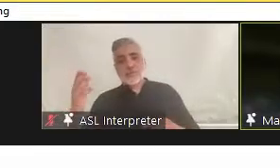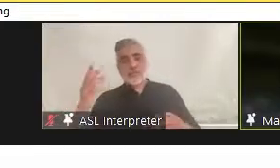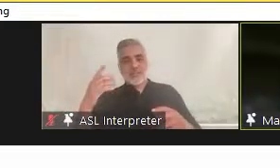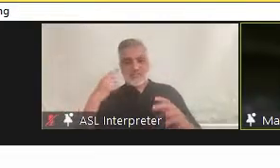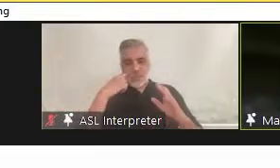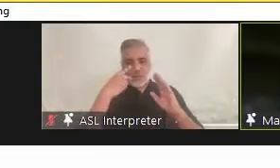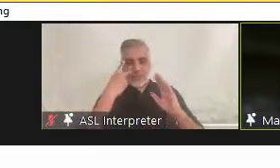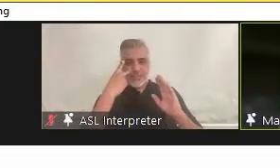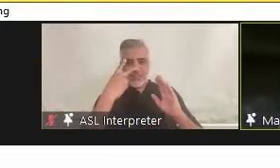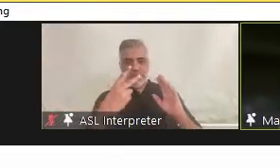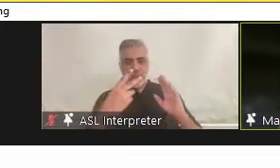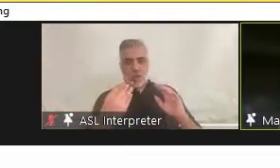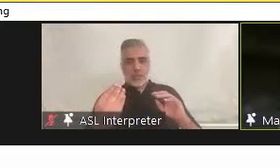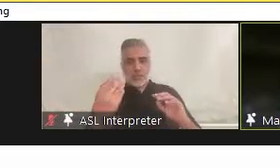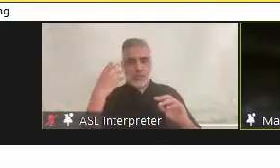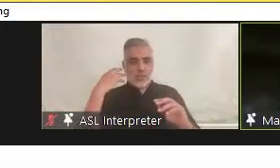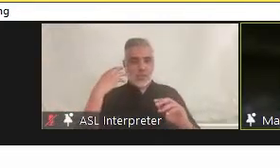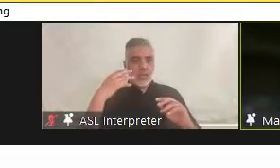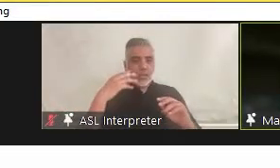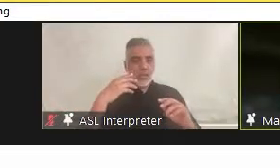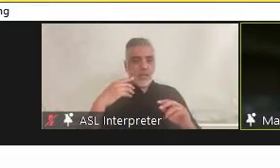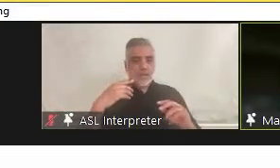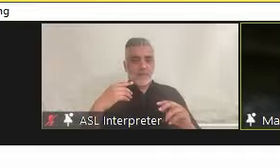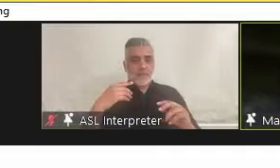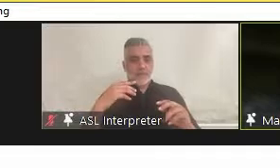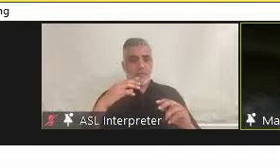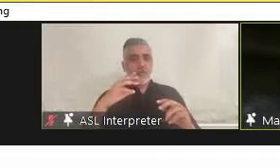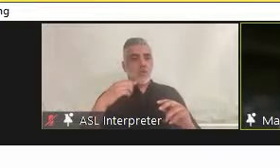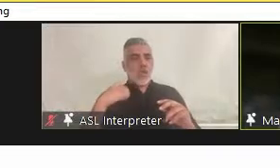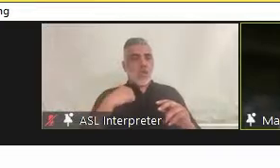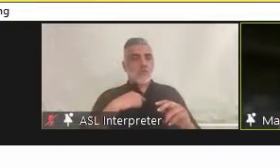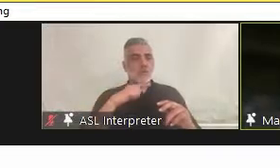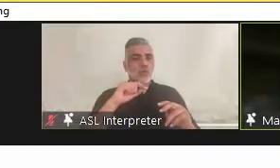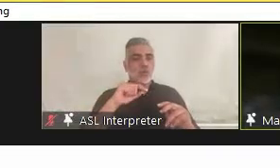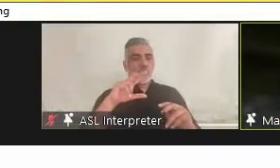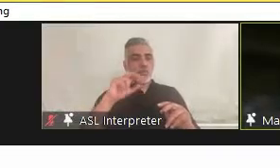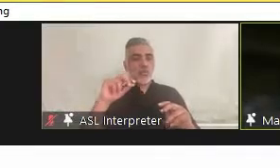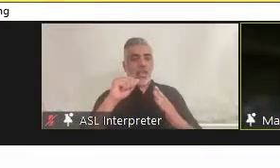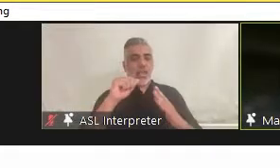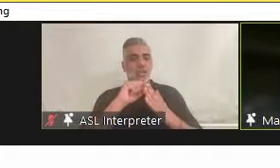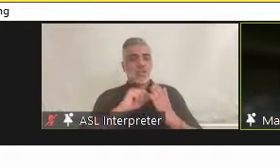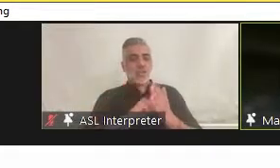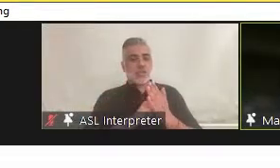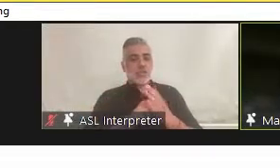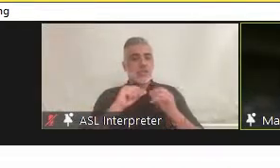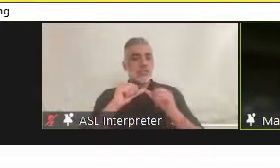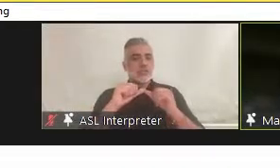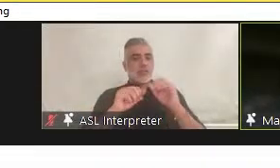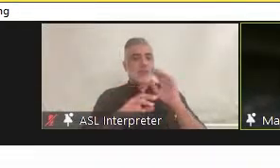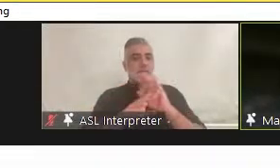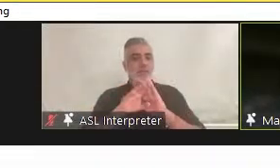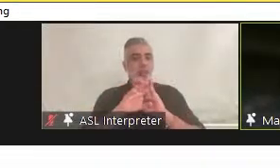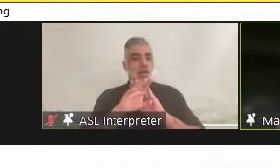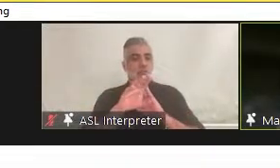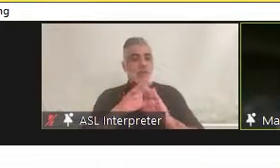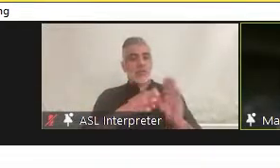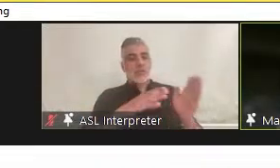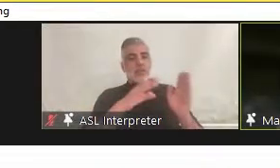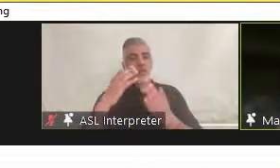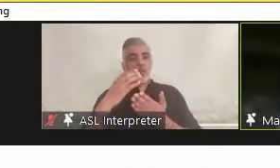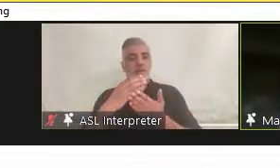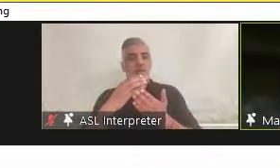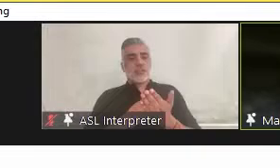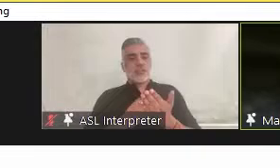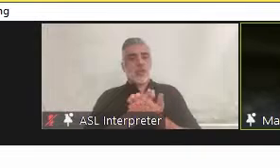the slide through icons, are the 2030 Agenda for Sustainable Development, the Convention on the Rights